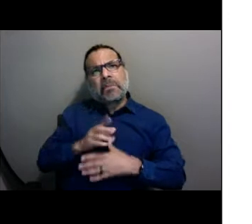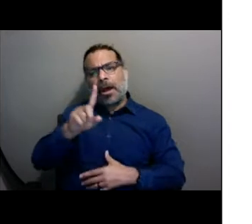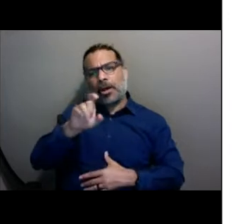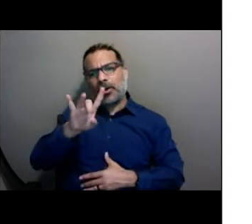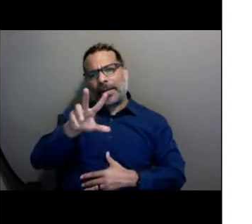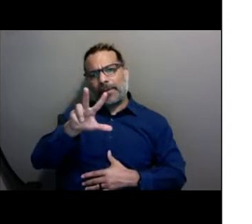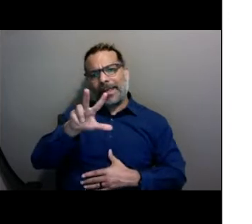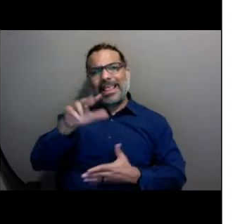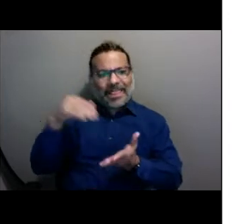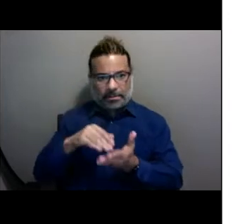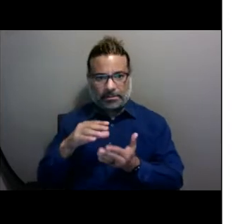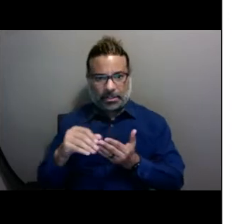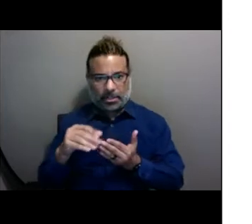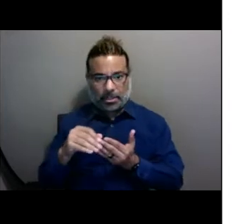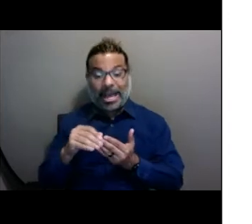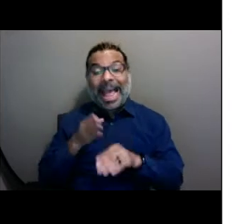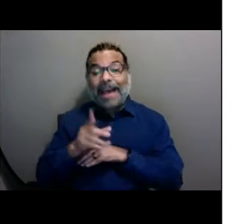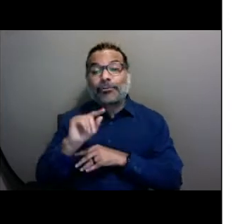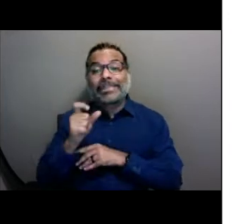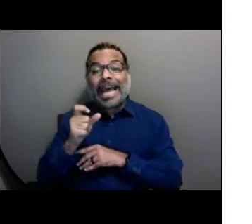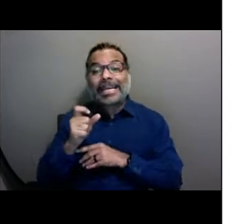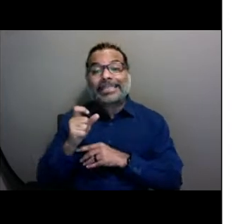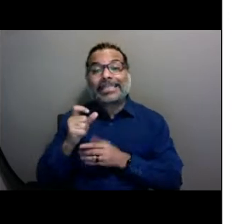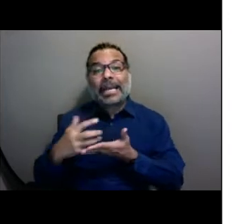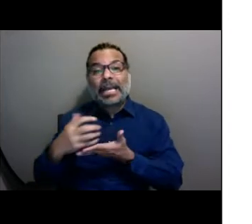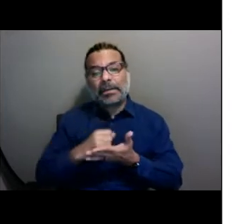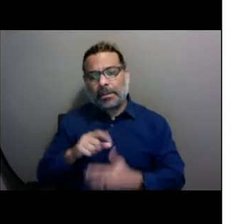$183,000, and their after-tax income is